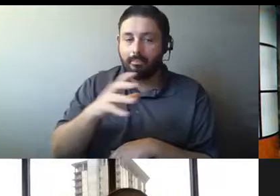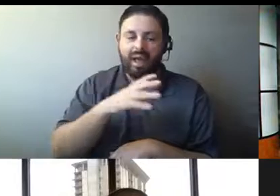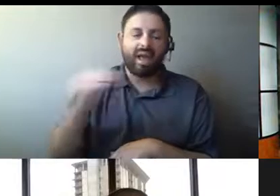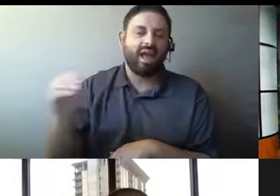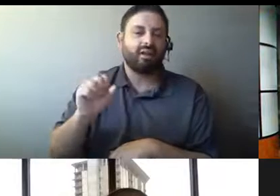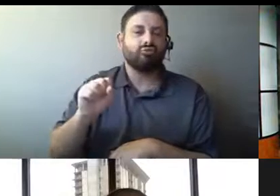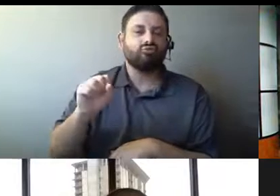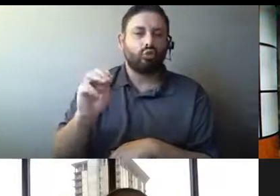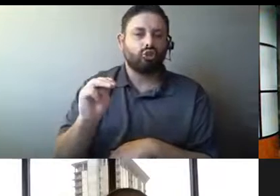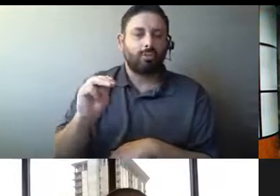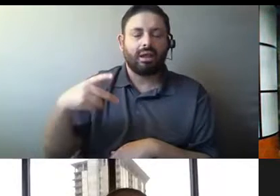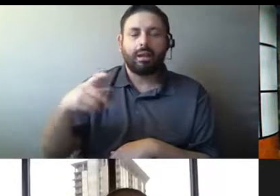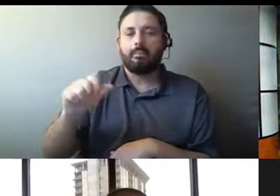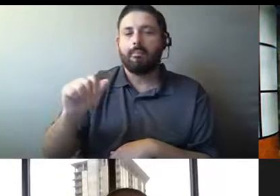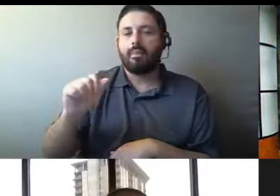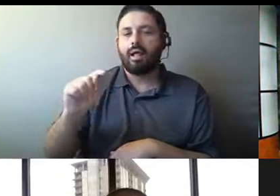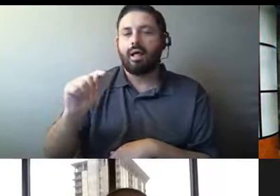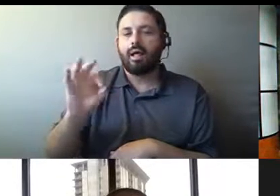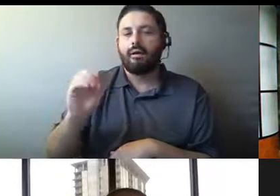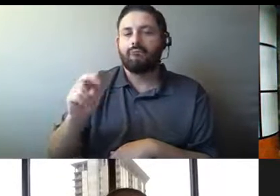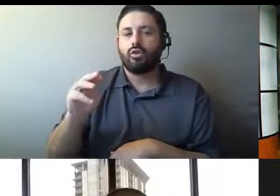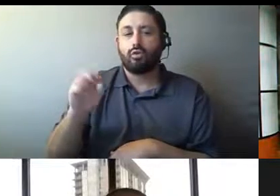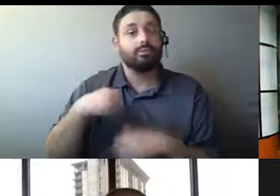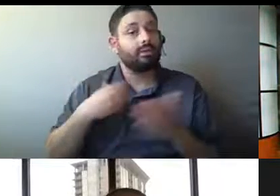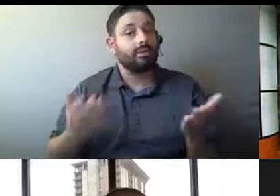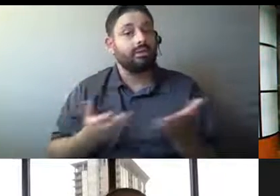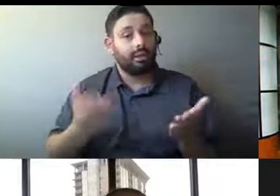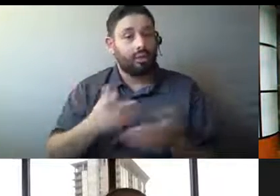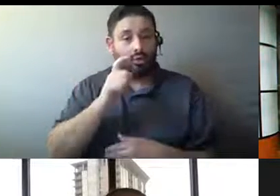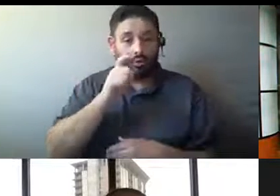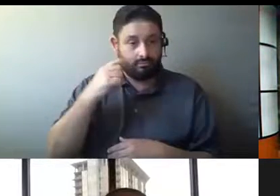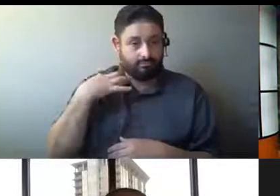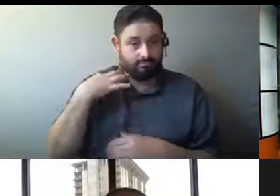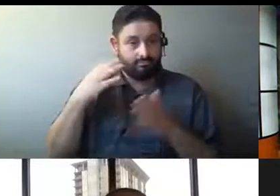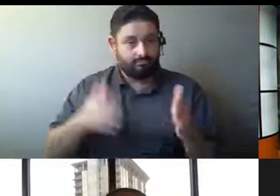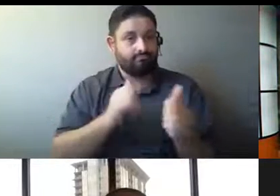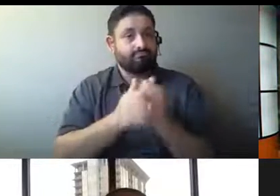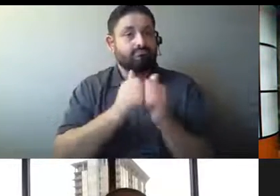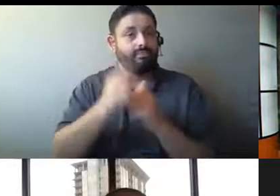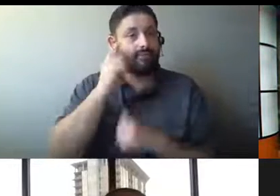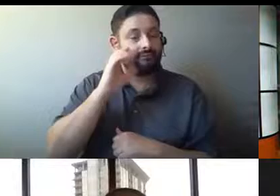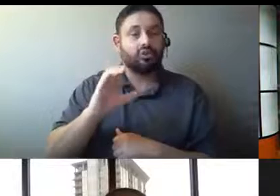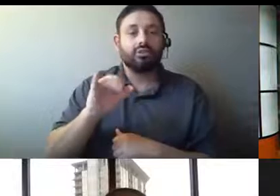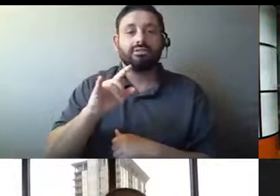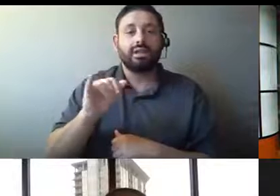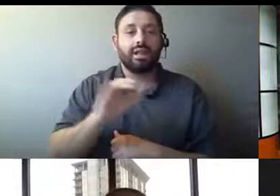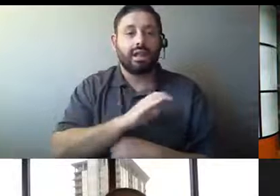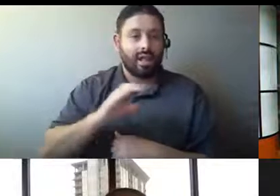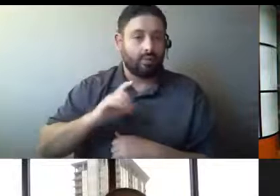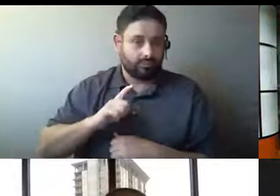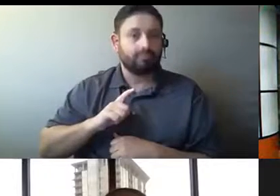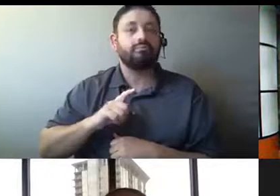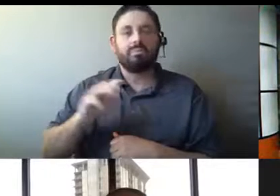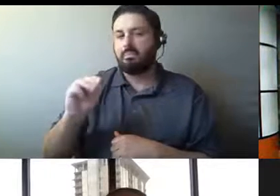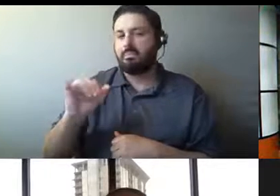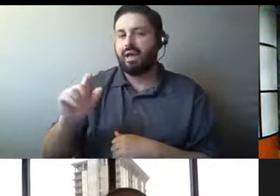conversation. We are here tonight with candidates running in the District 2 City Council race, which will be held on Saturday, May